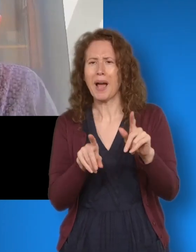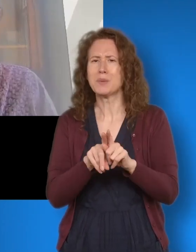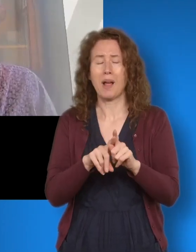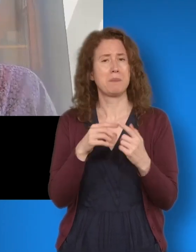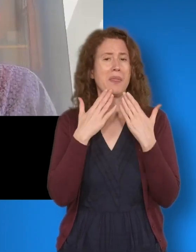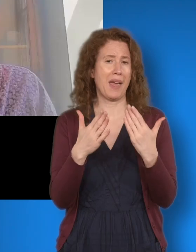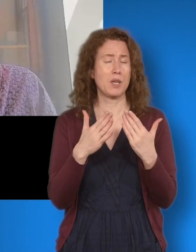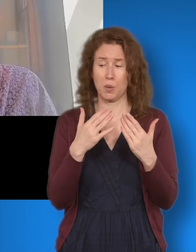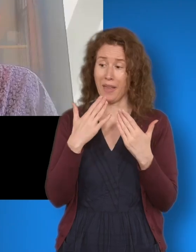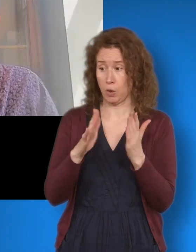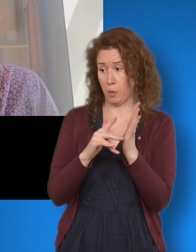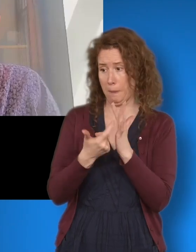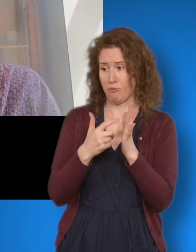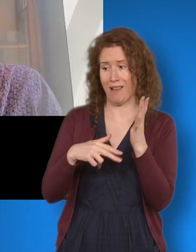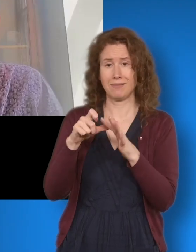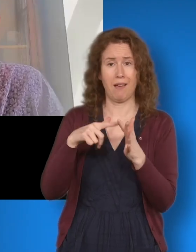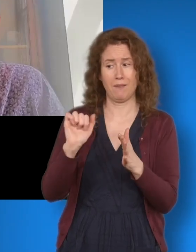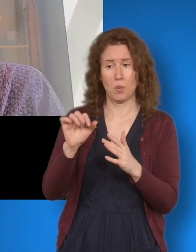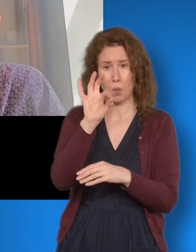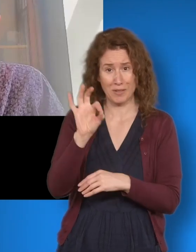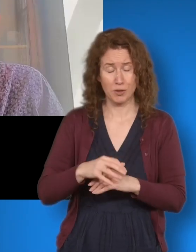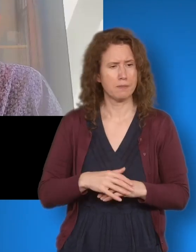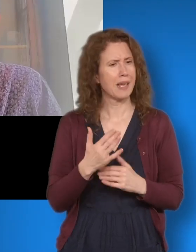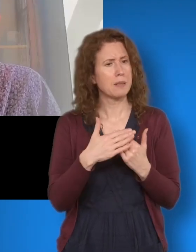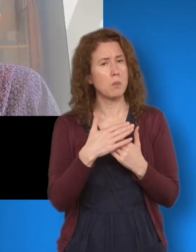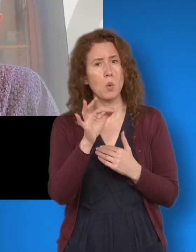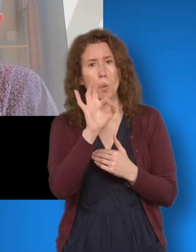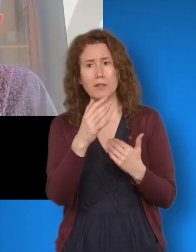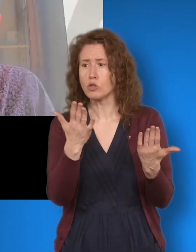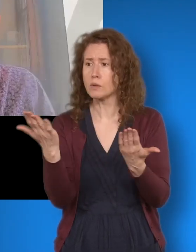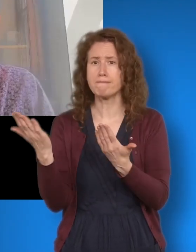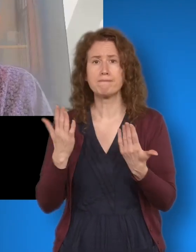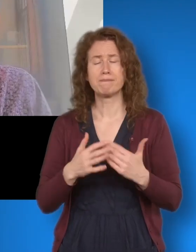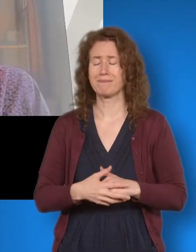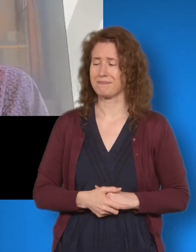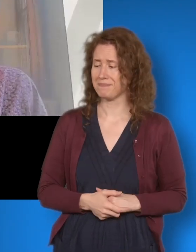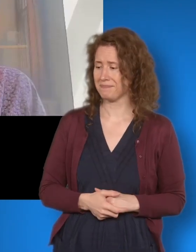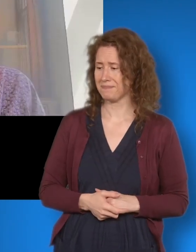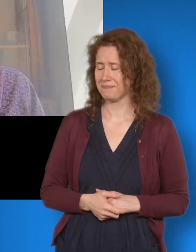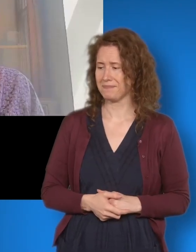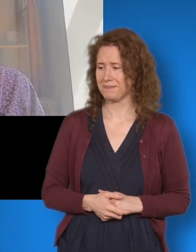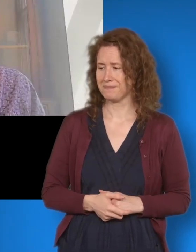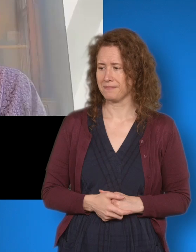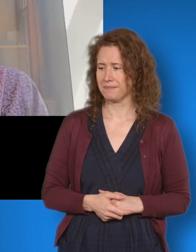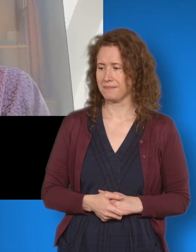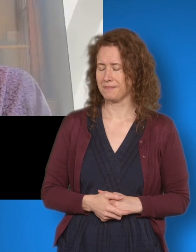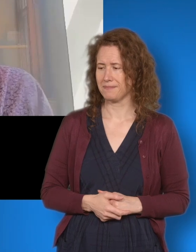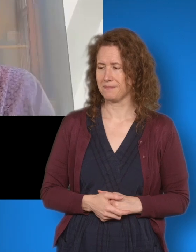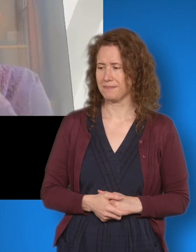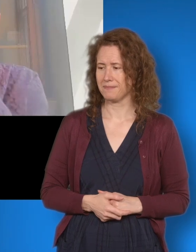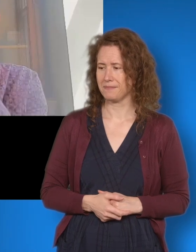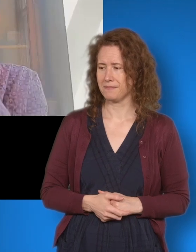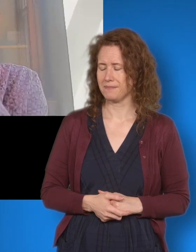Miranda, thank you for your question. Are there other questions from those in attendance who'd like to ask at this stage?